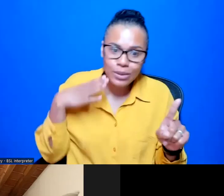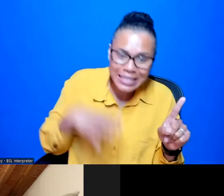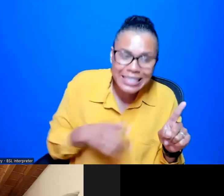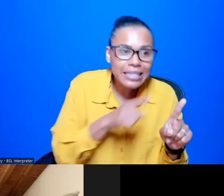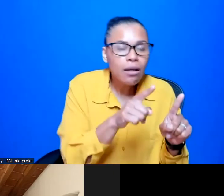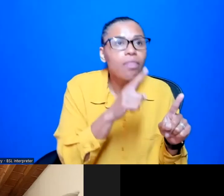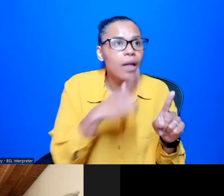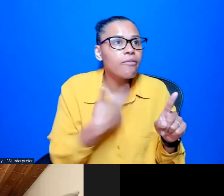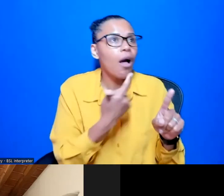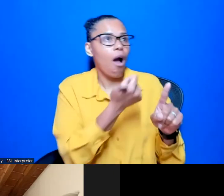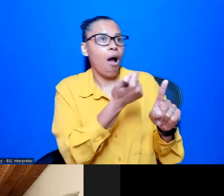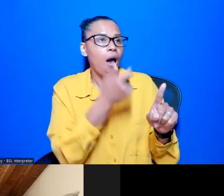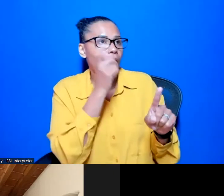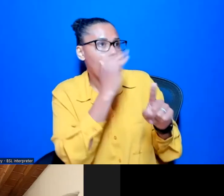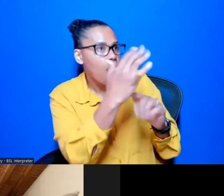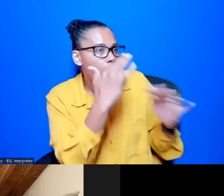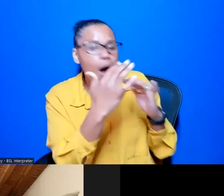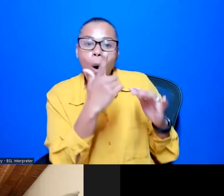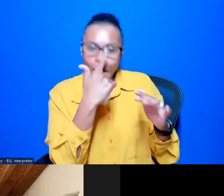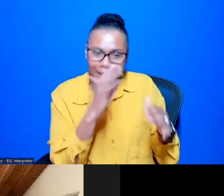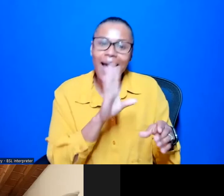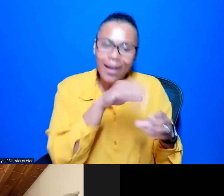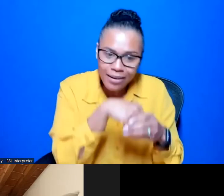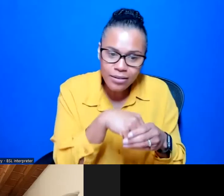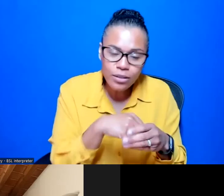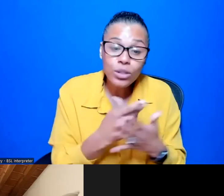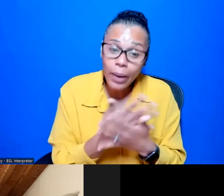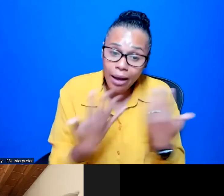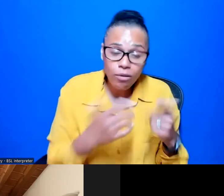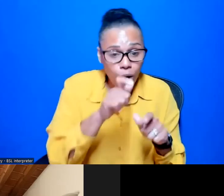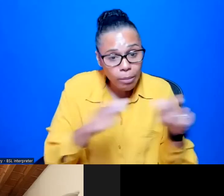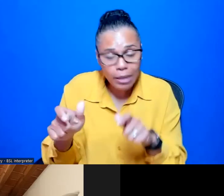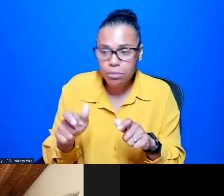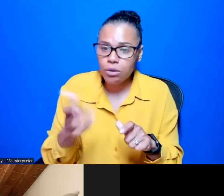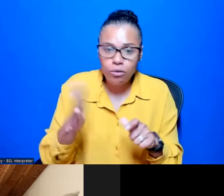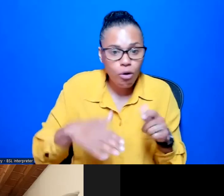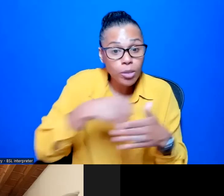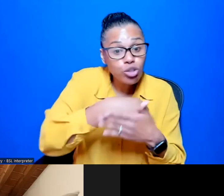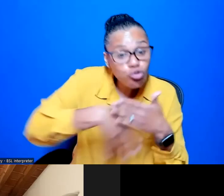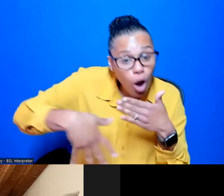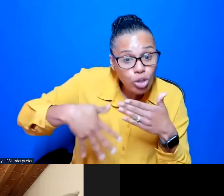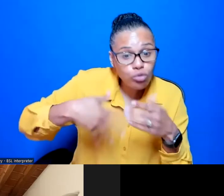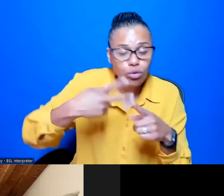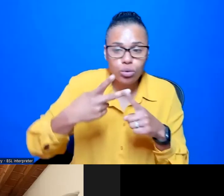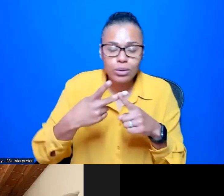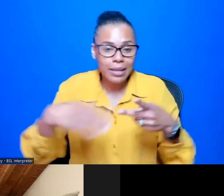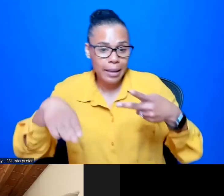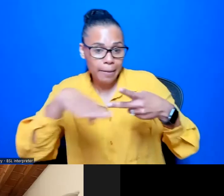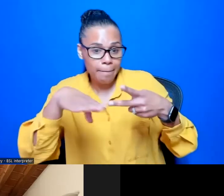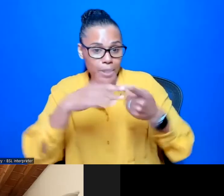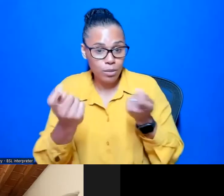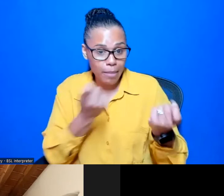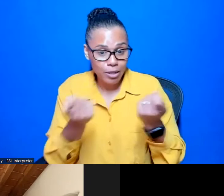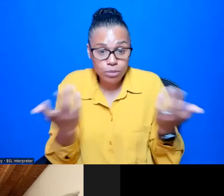have a number of different people on this seminar today, from people who are at grassroots, people who are at middle management in